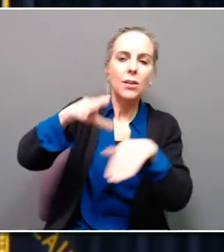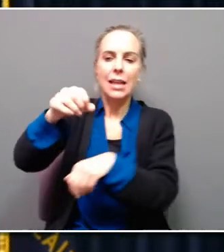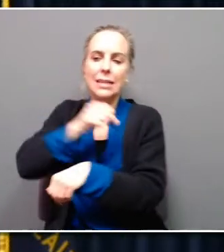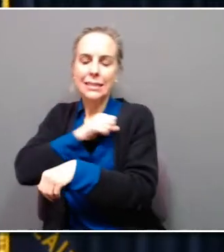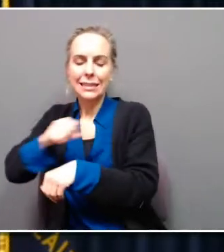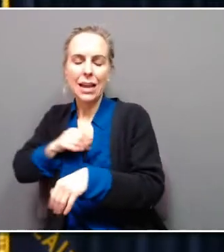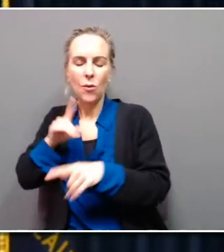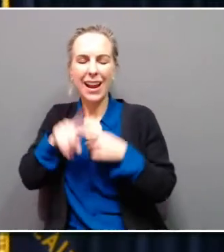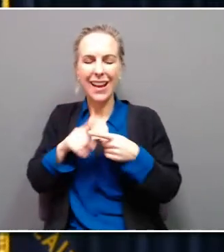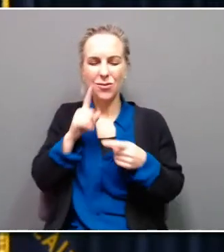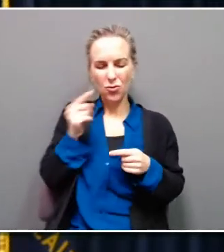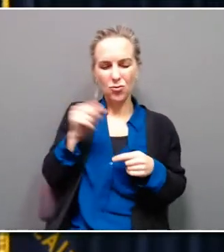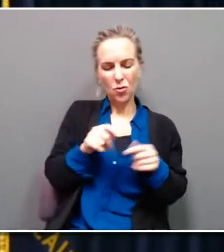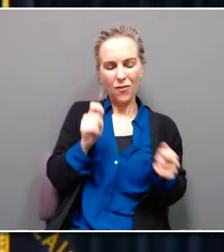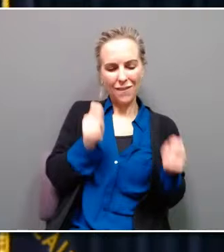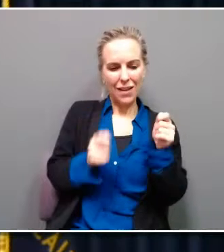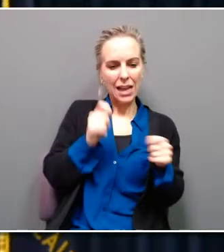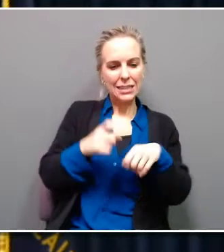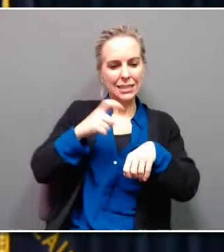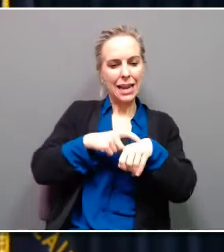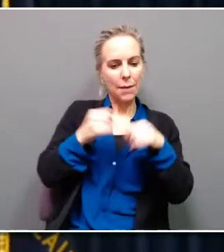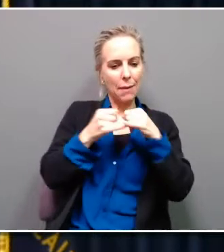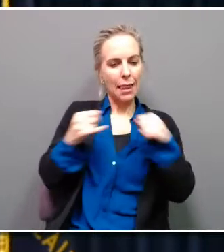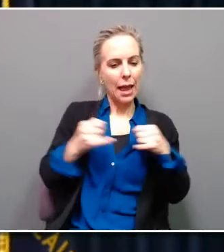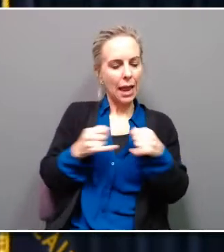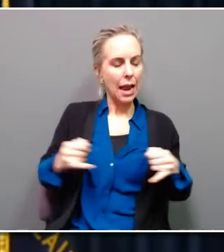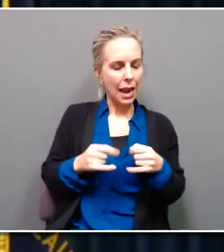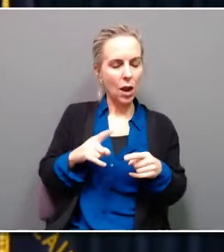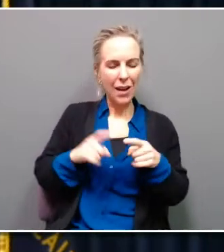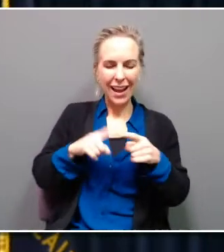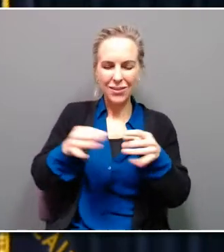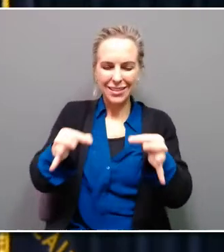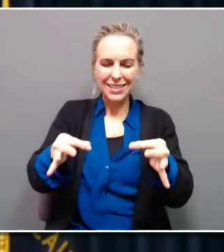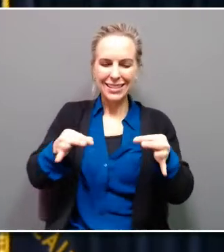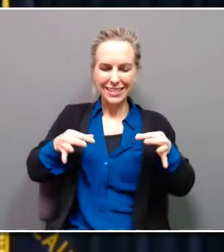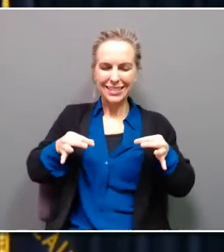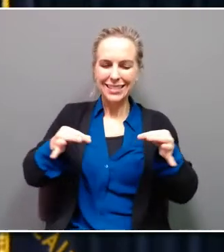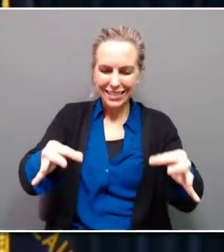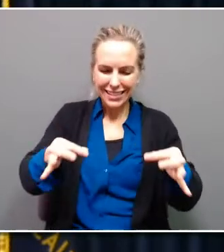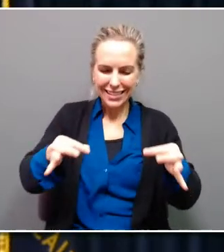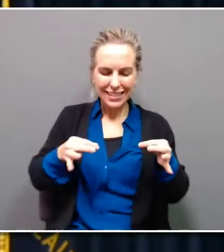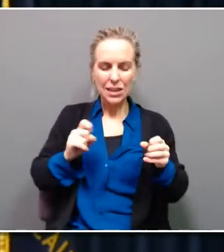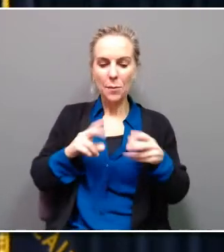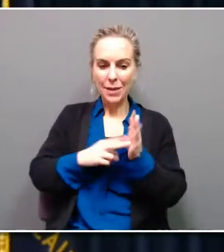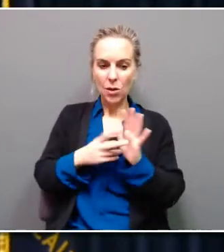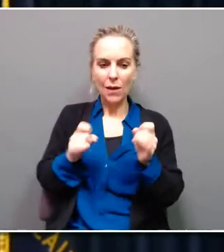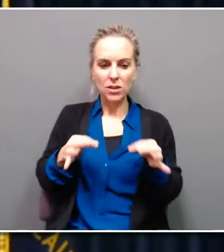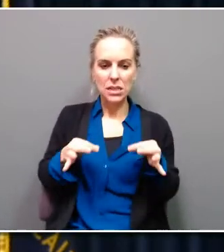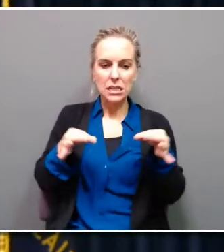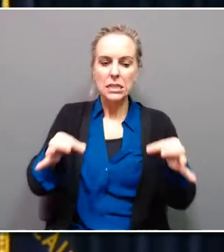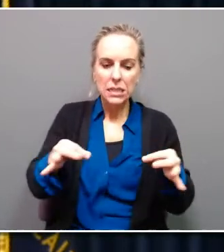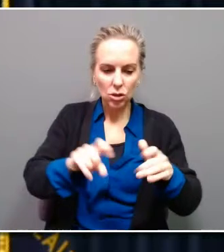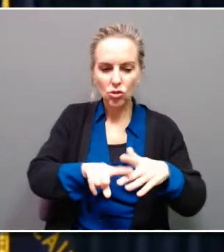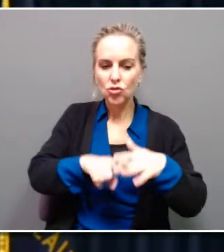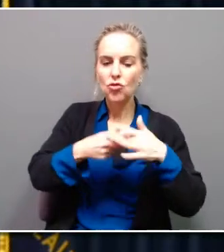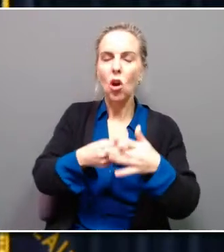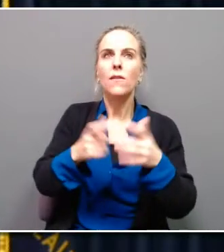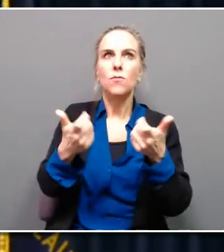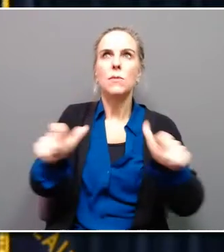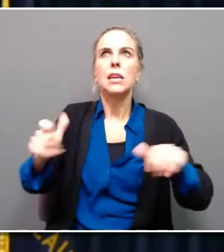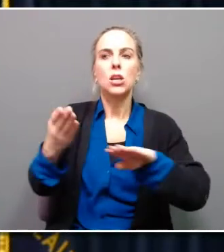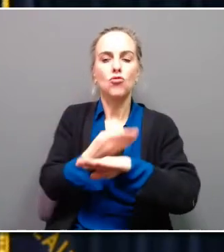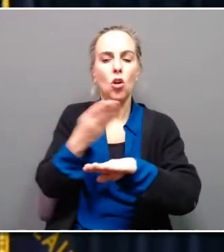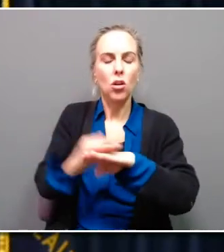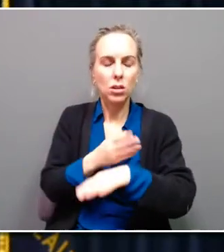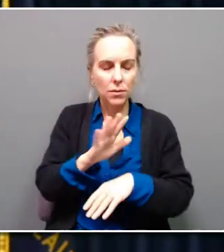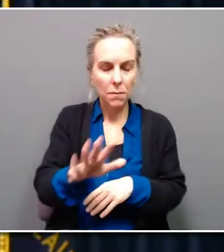timeline to put out that will have to push back the start of significant construction. I will tell you, I'm also